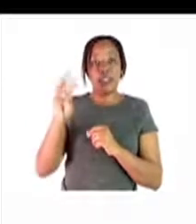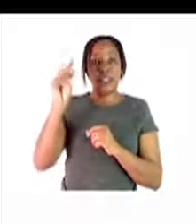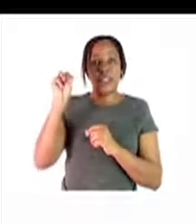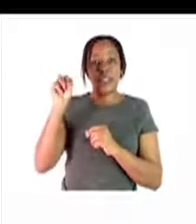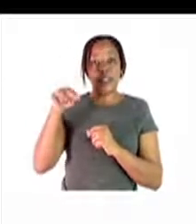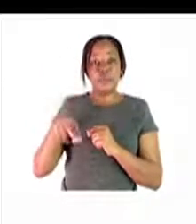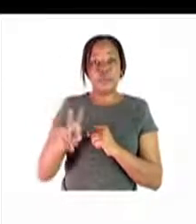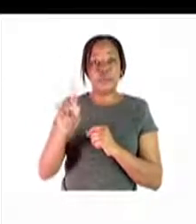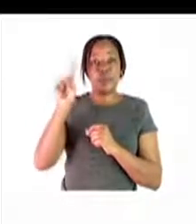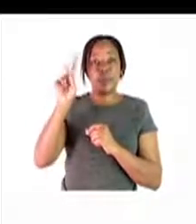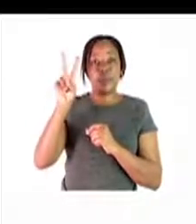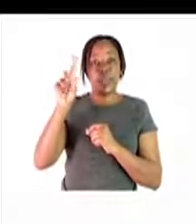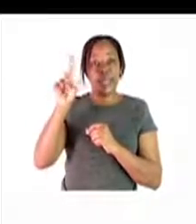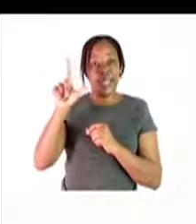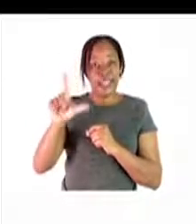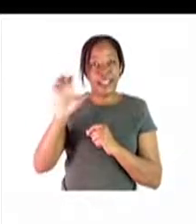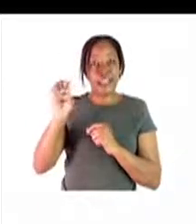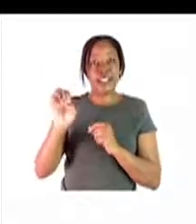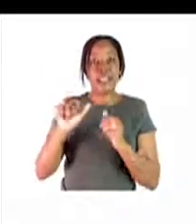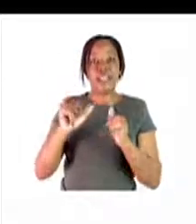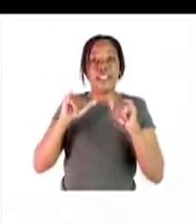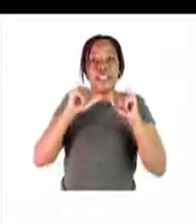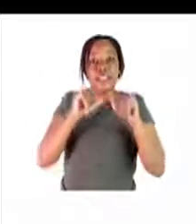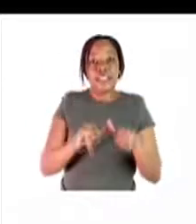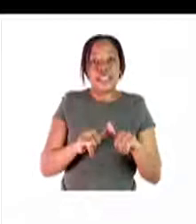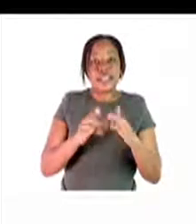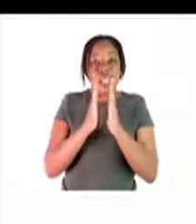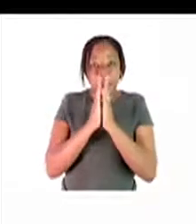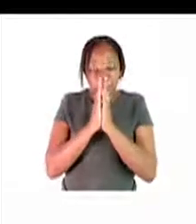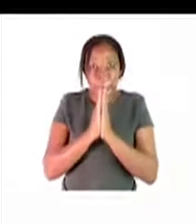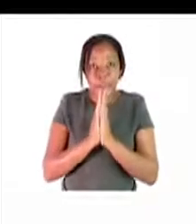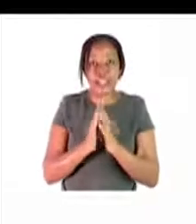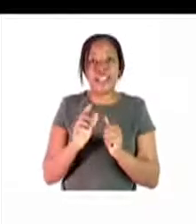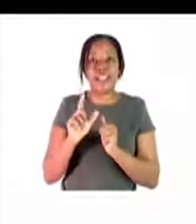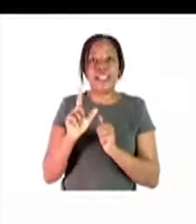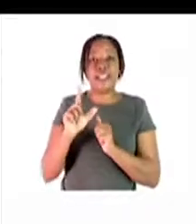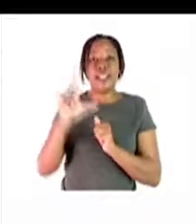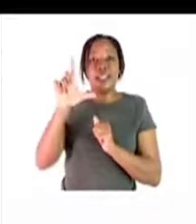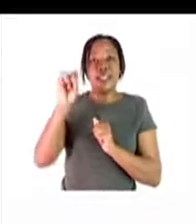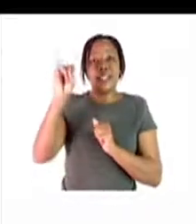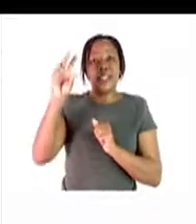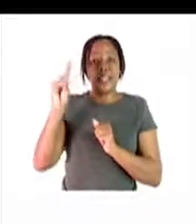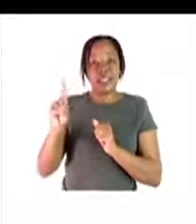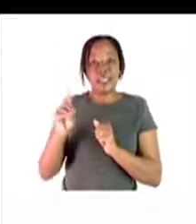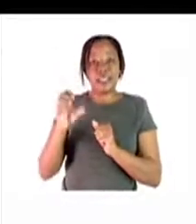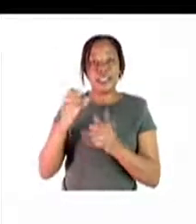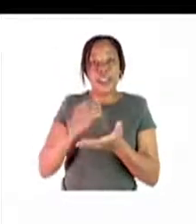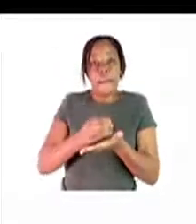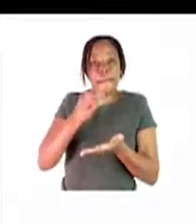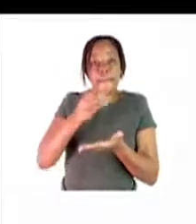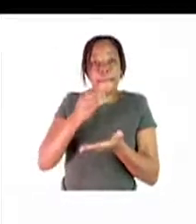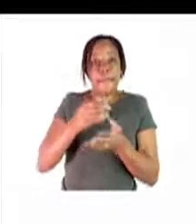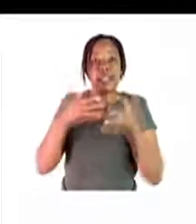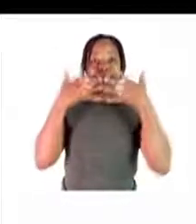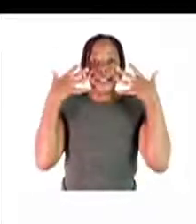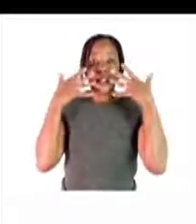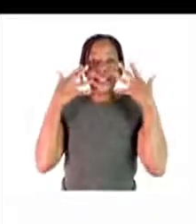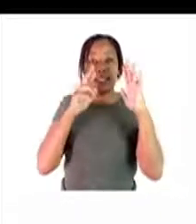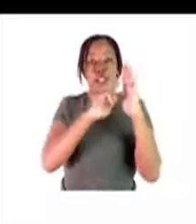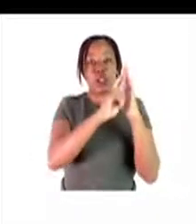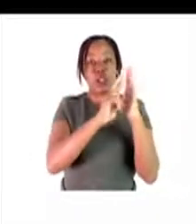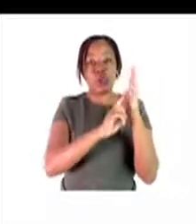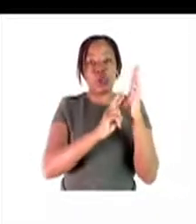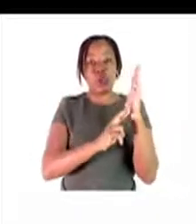mool, stay, pray, lit, mug, cat,